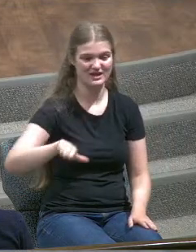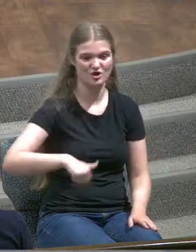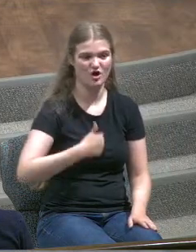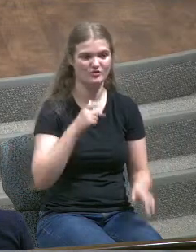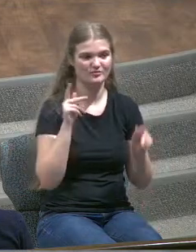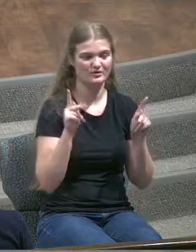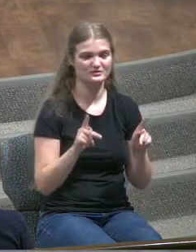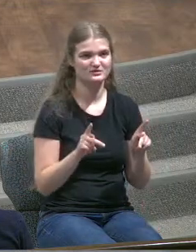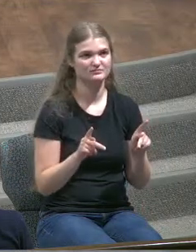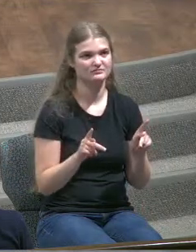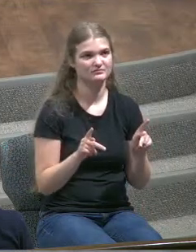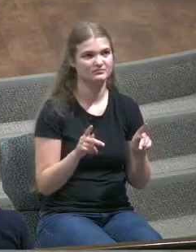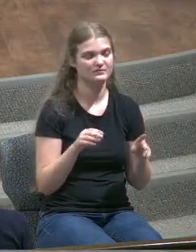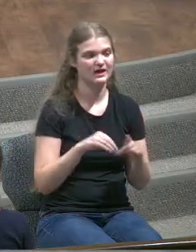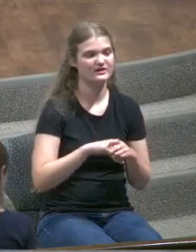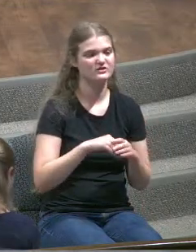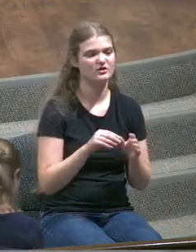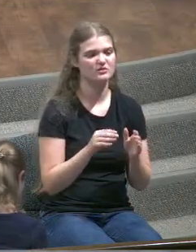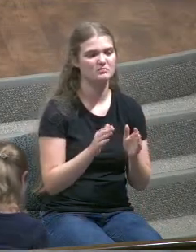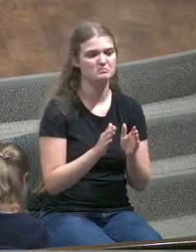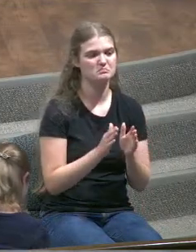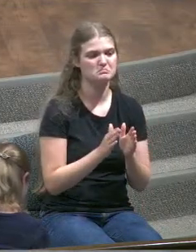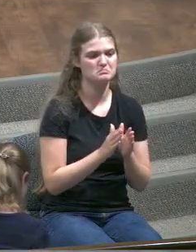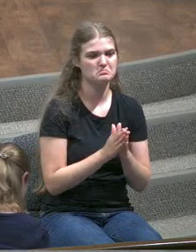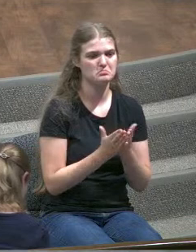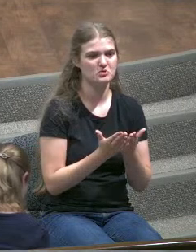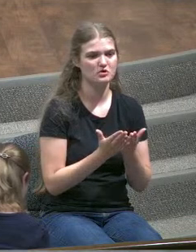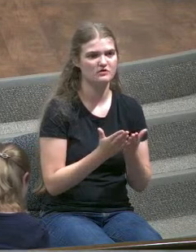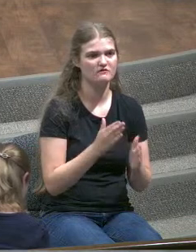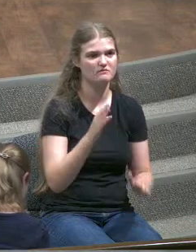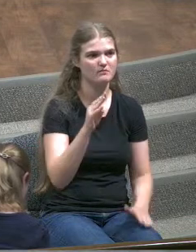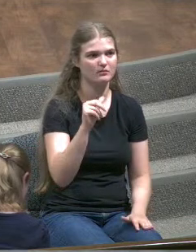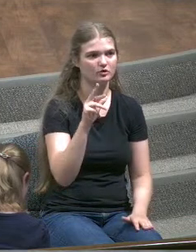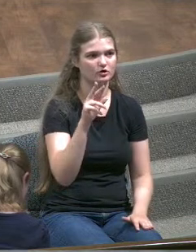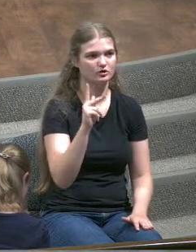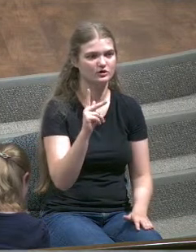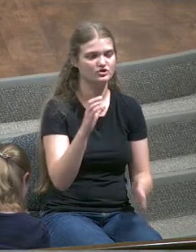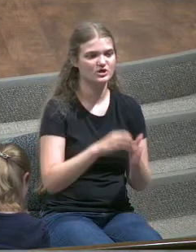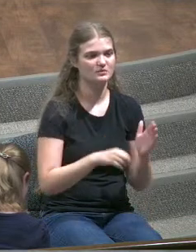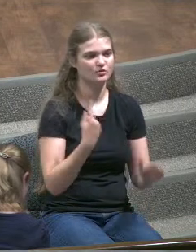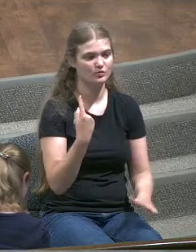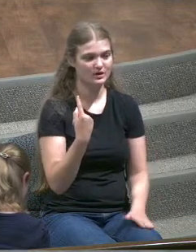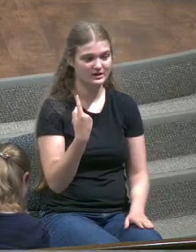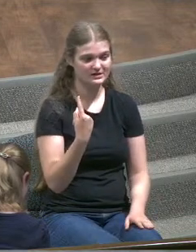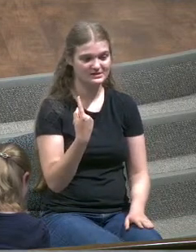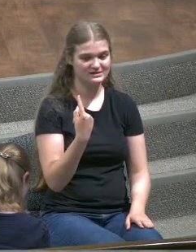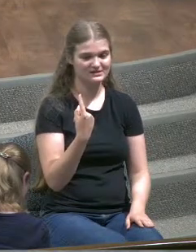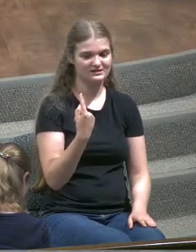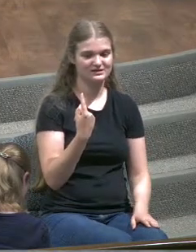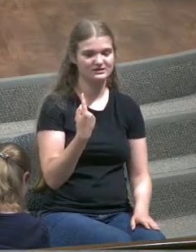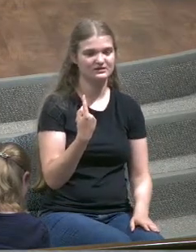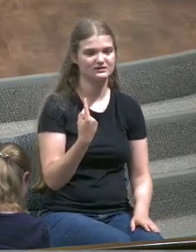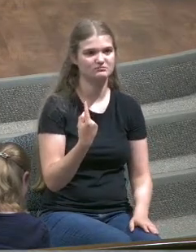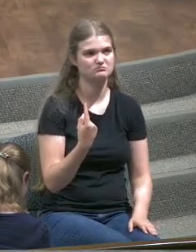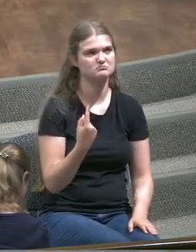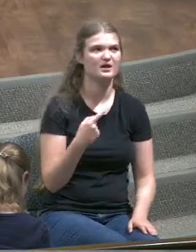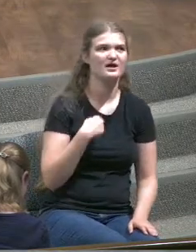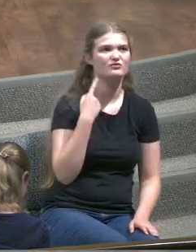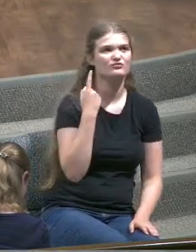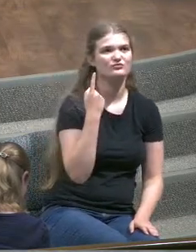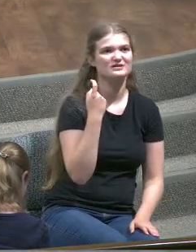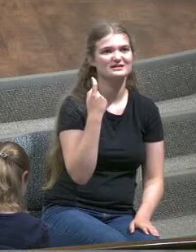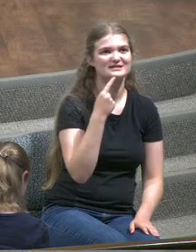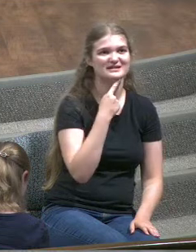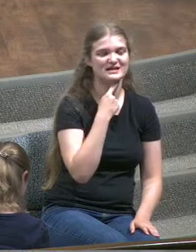back to the book of Mark. I mean, we're in Mark, but back to chapter 1. chapter 1. I just mentioned this, that back